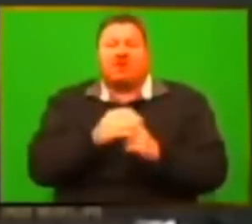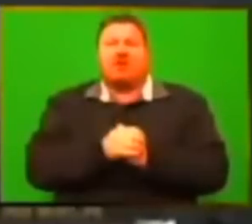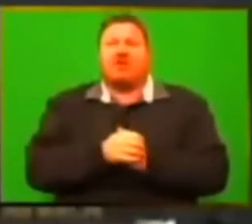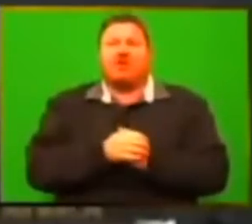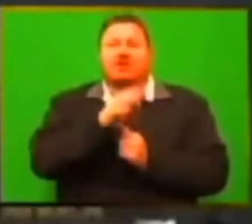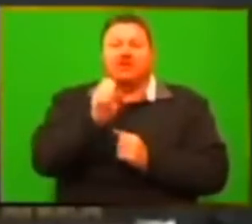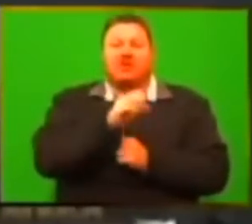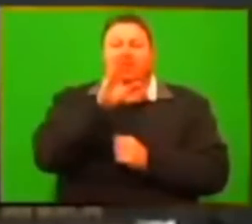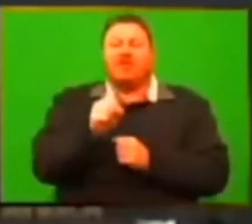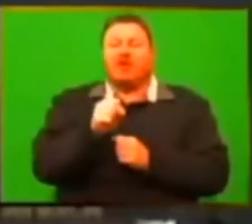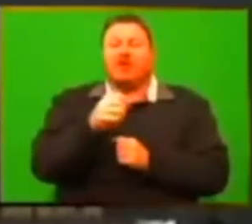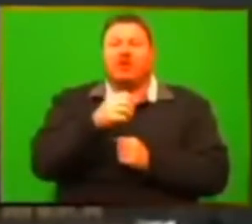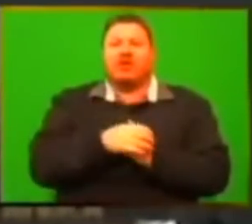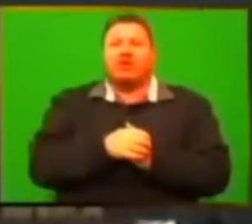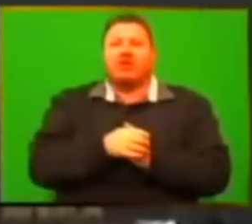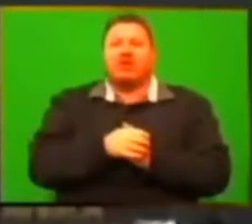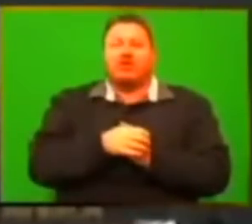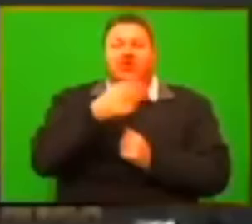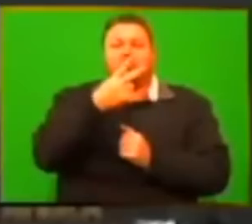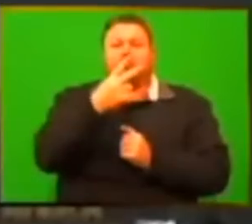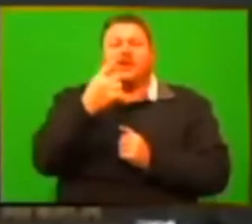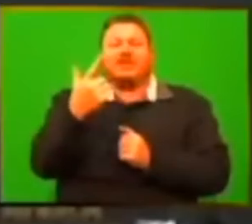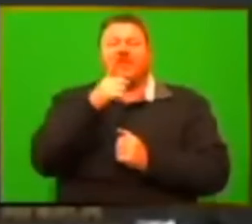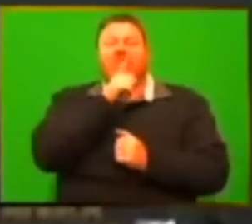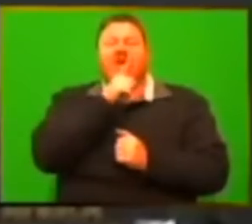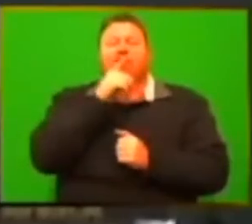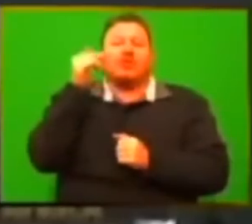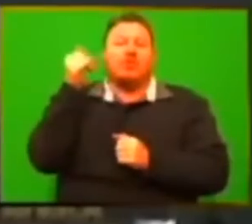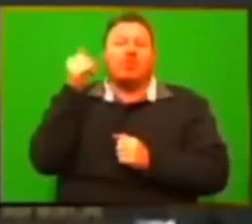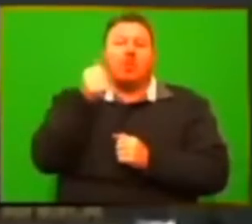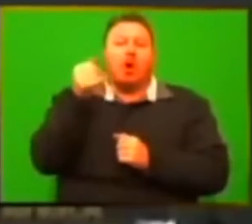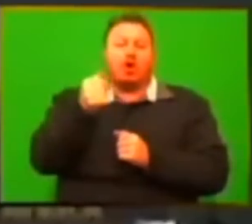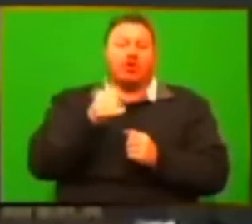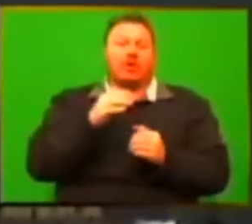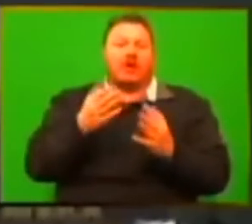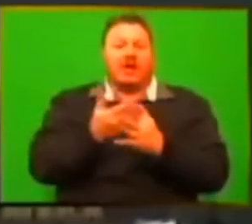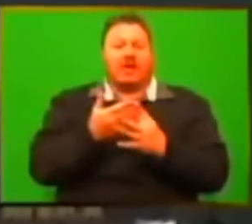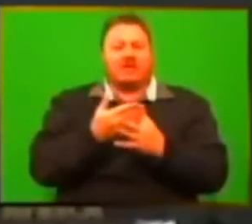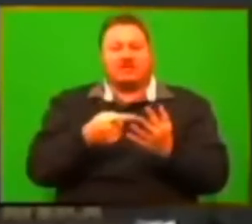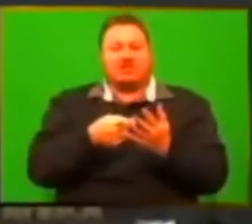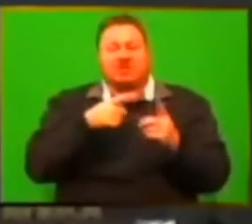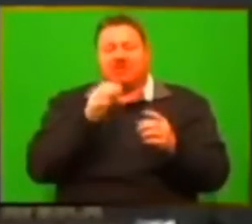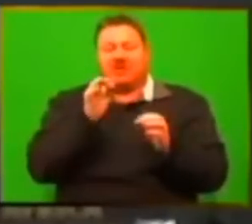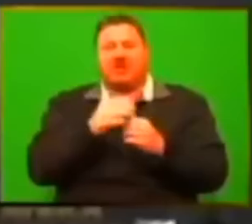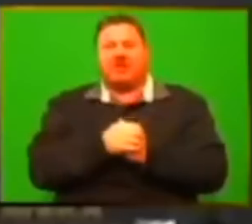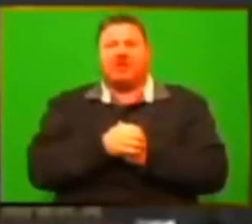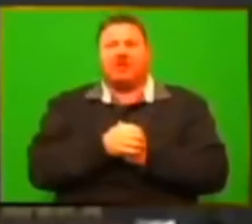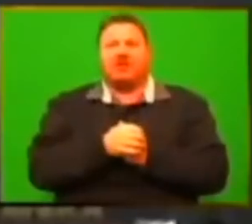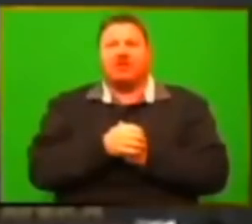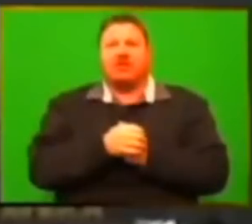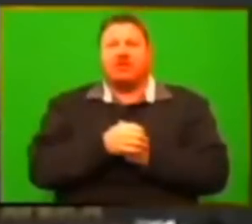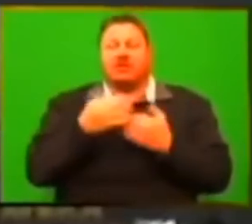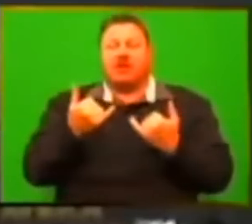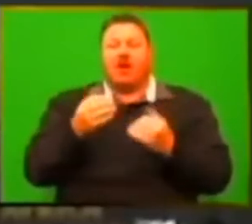more than 27,000 murder cases, and you never said anything about that. Are we being handed over to the imperialist takeover